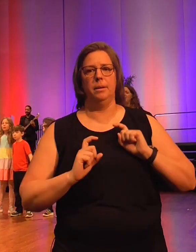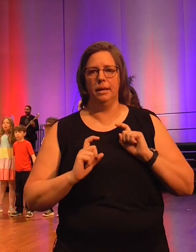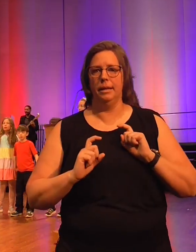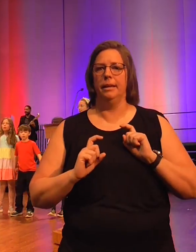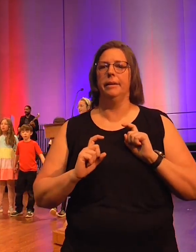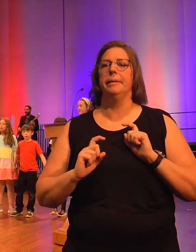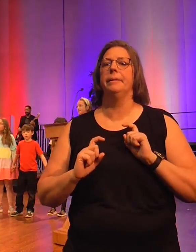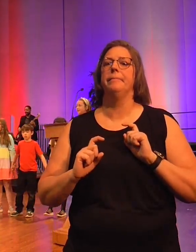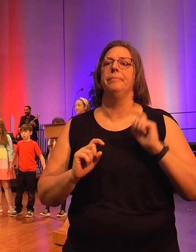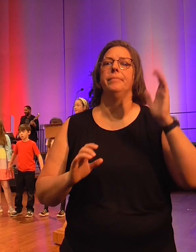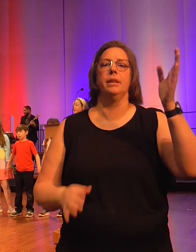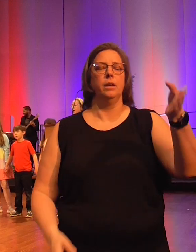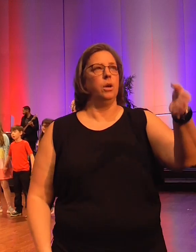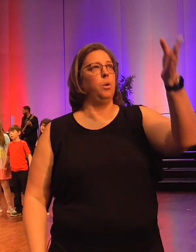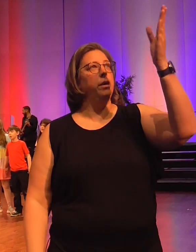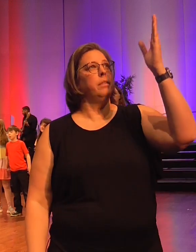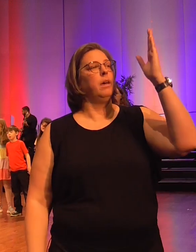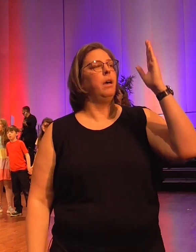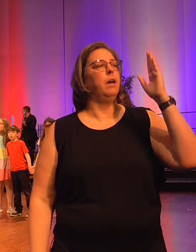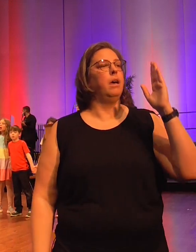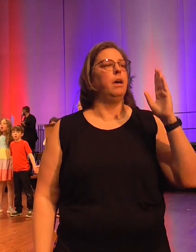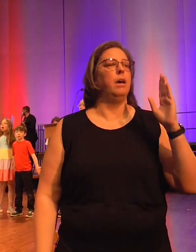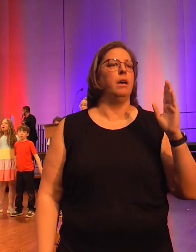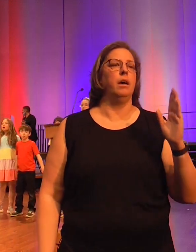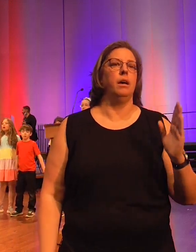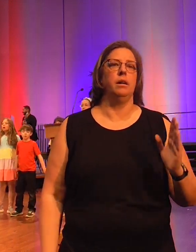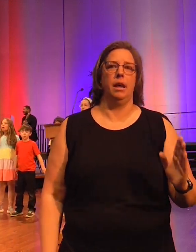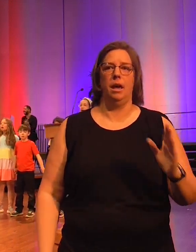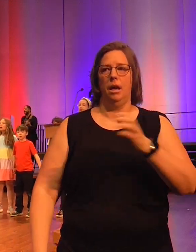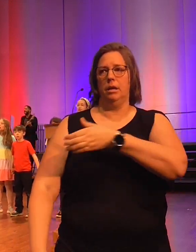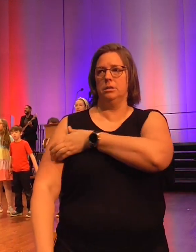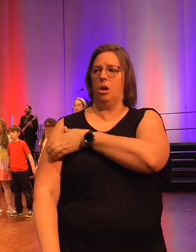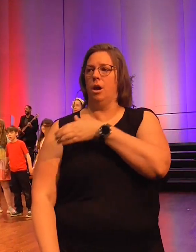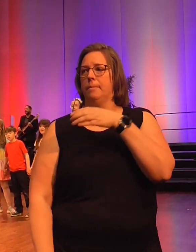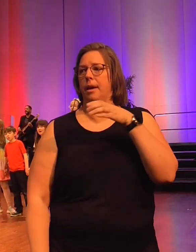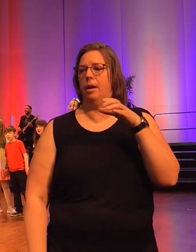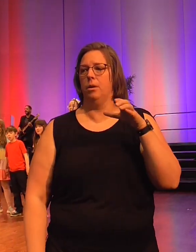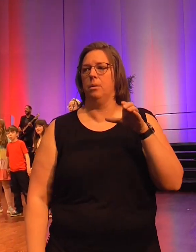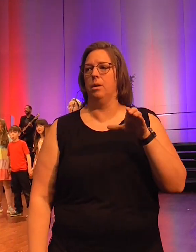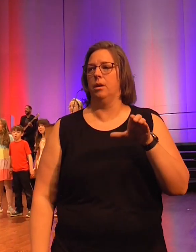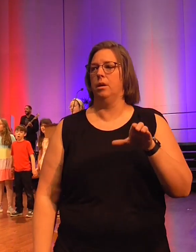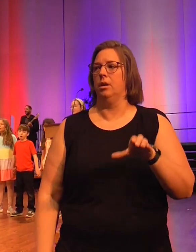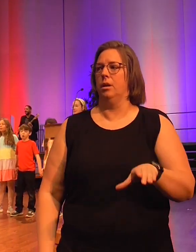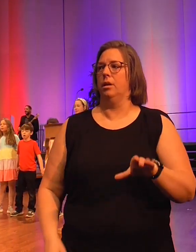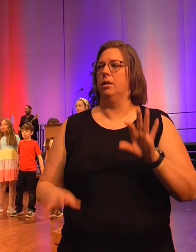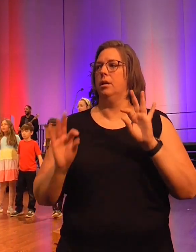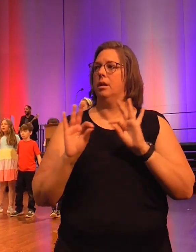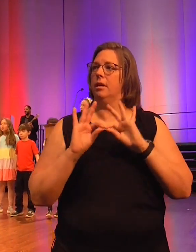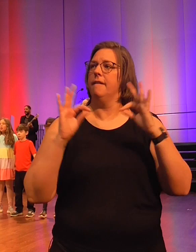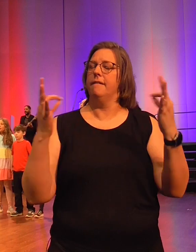be. With God as our power,